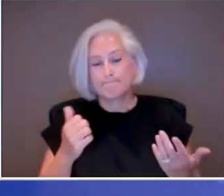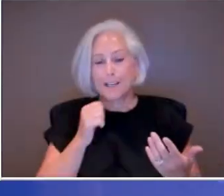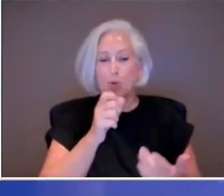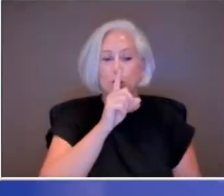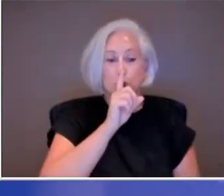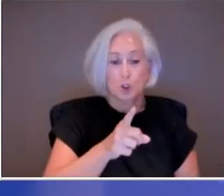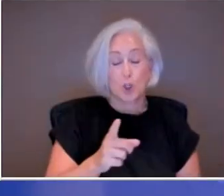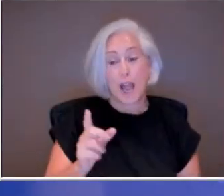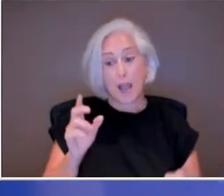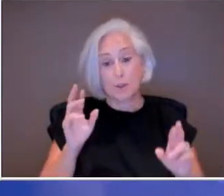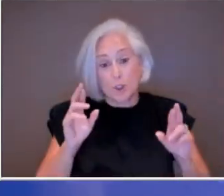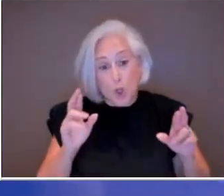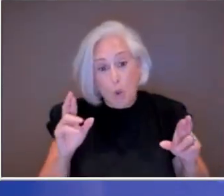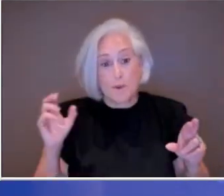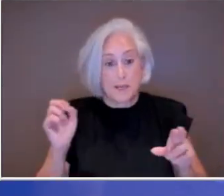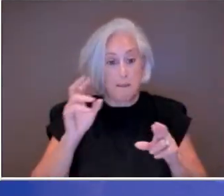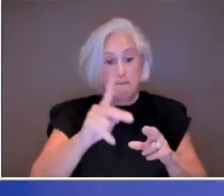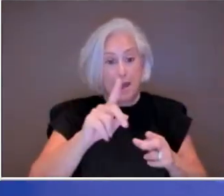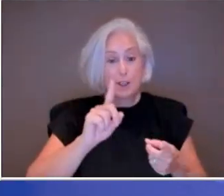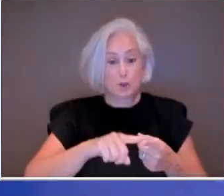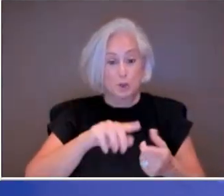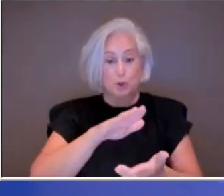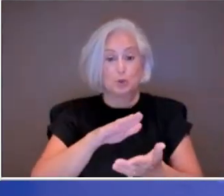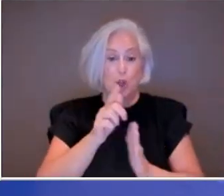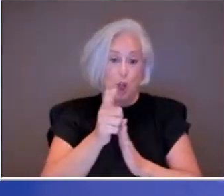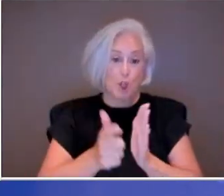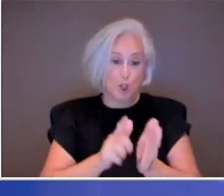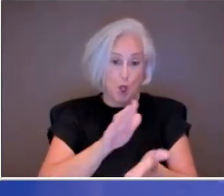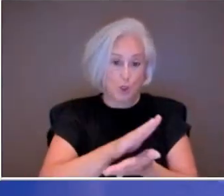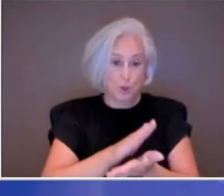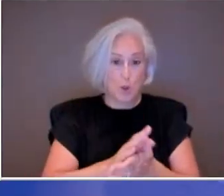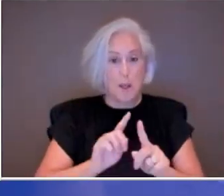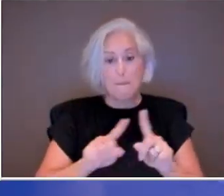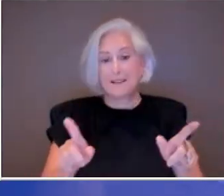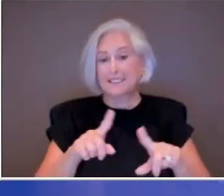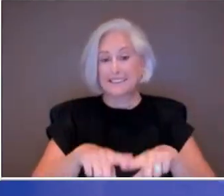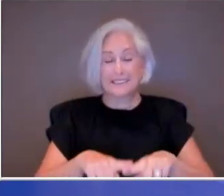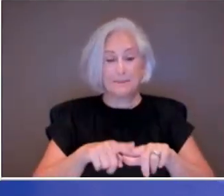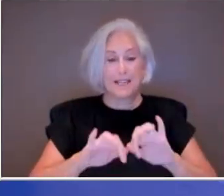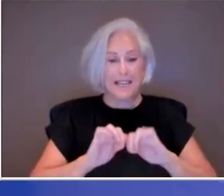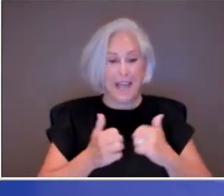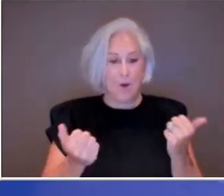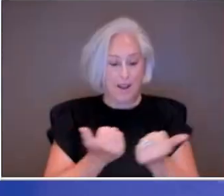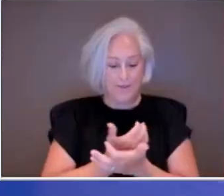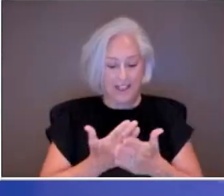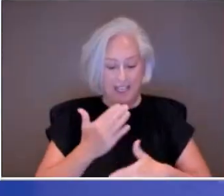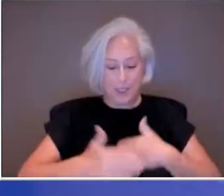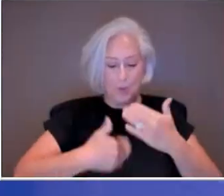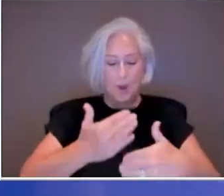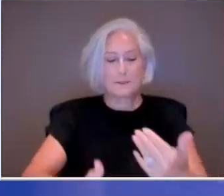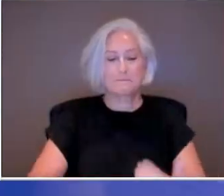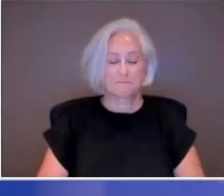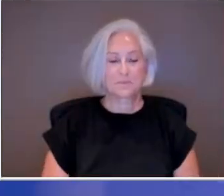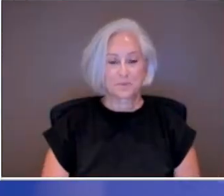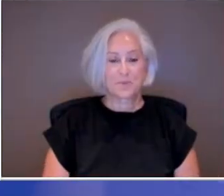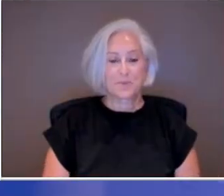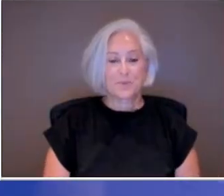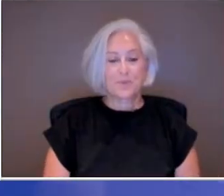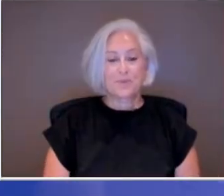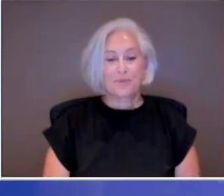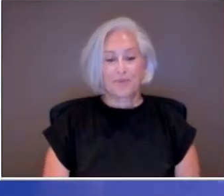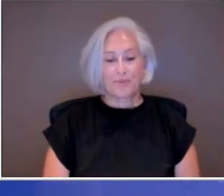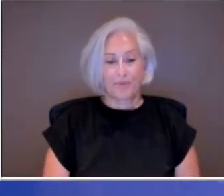hoping I would get back to law school, but it depended on how things went. But I did have the stem